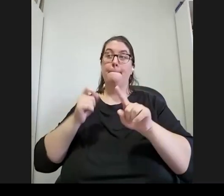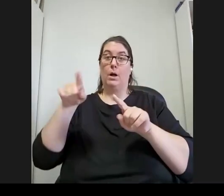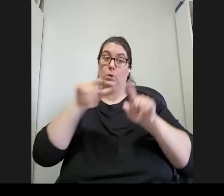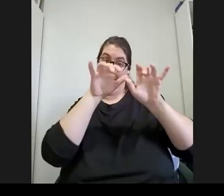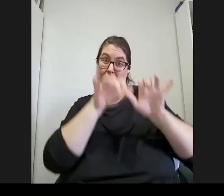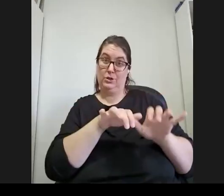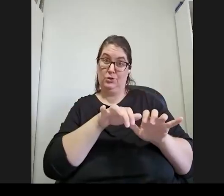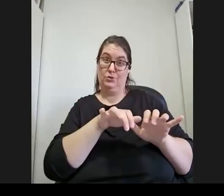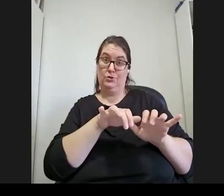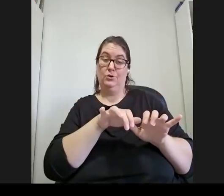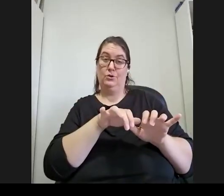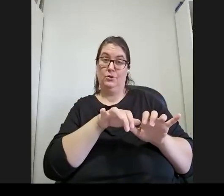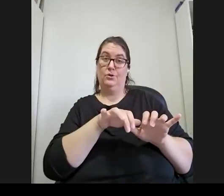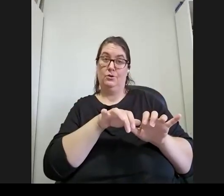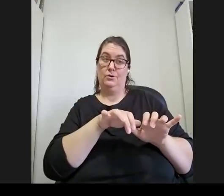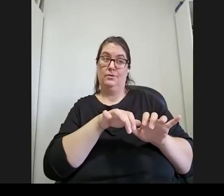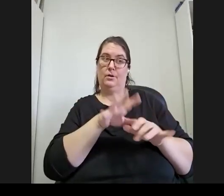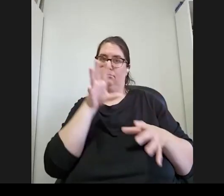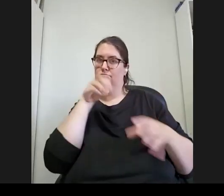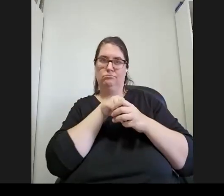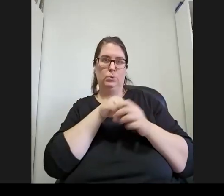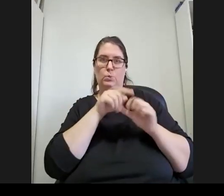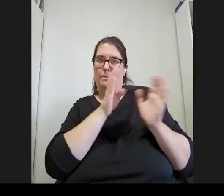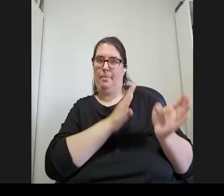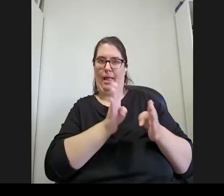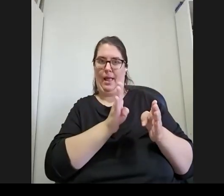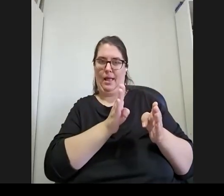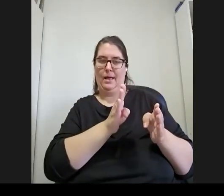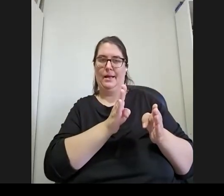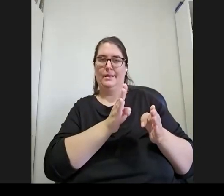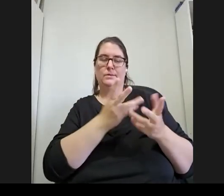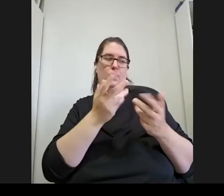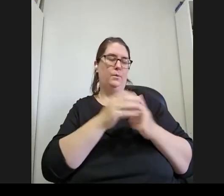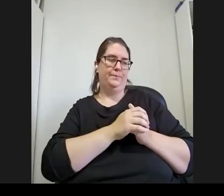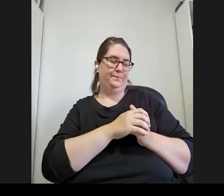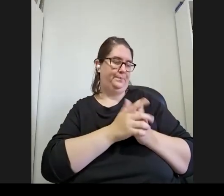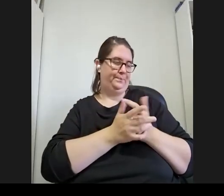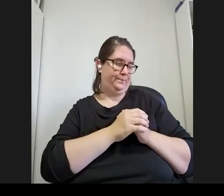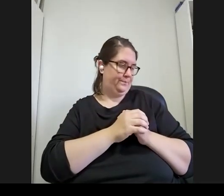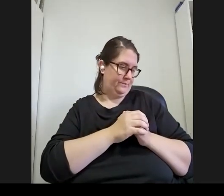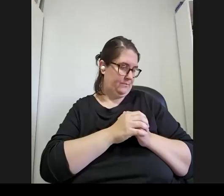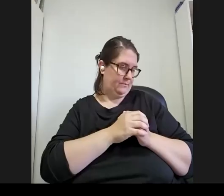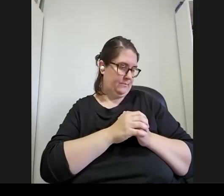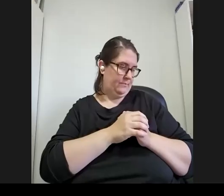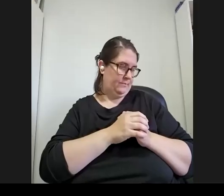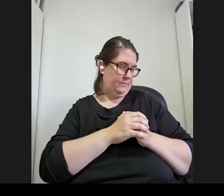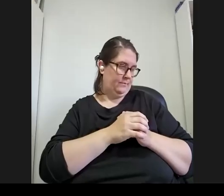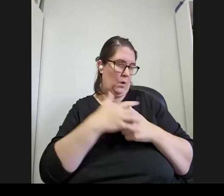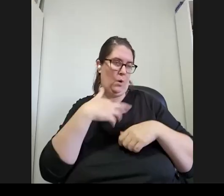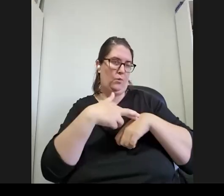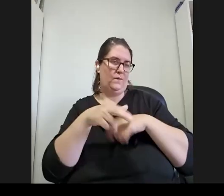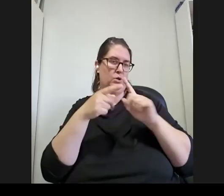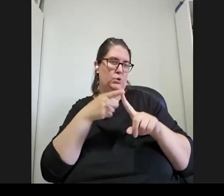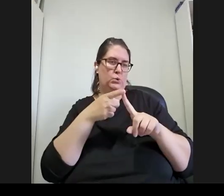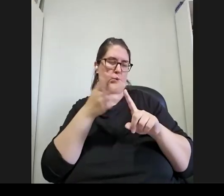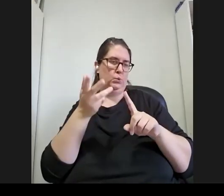be produced into the plan. So if you're entering stuff around, that I want to refer this client